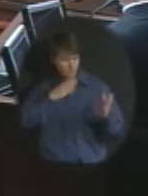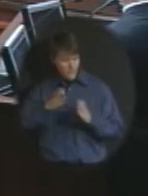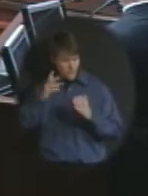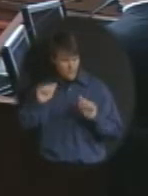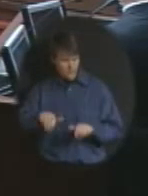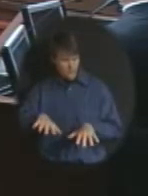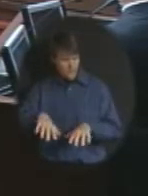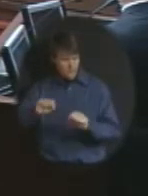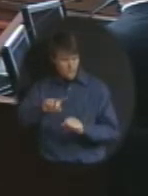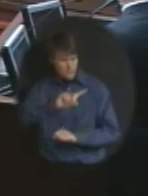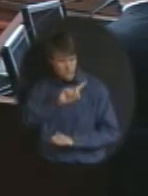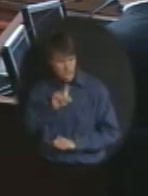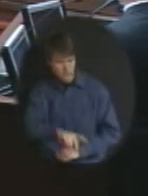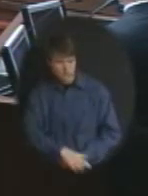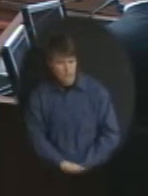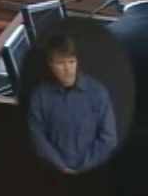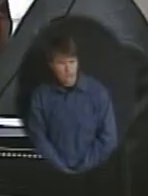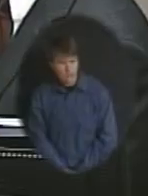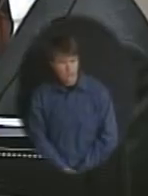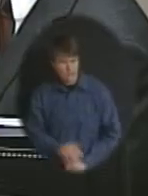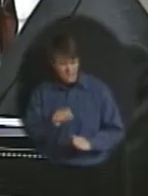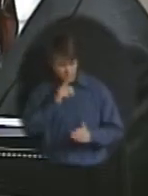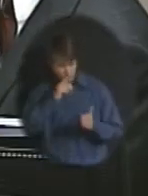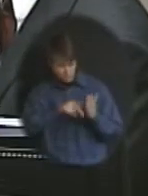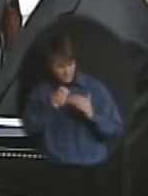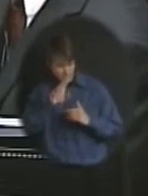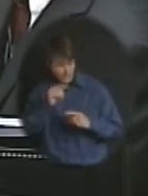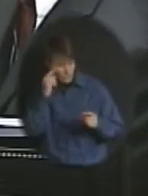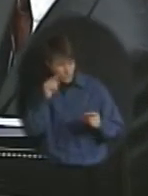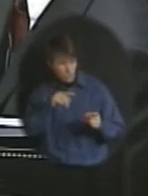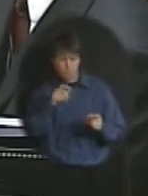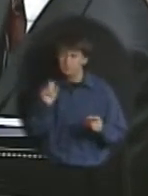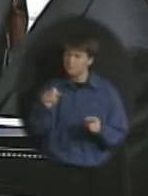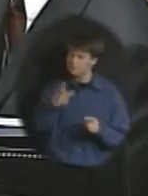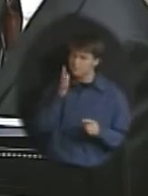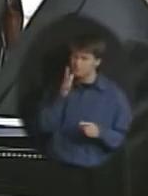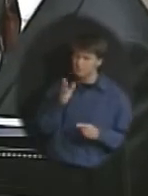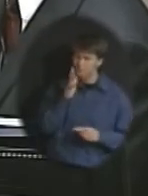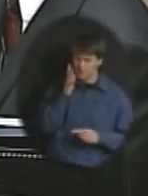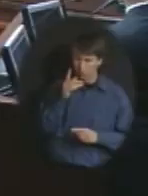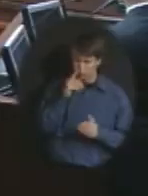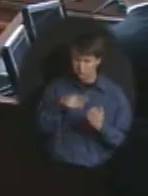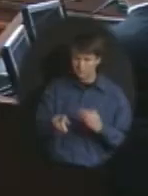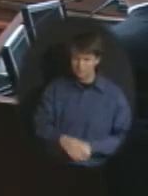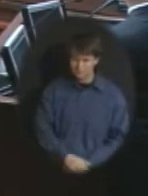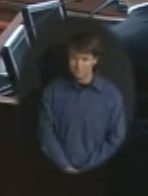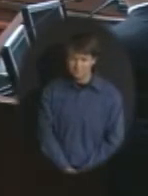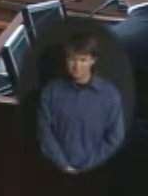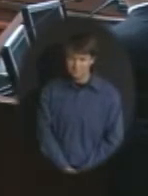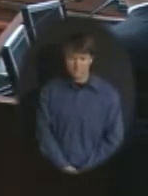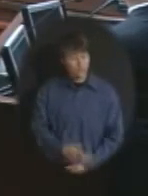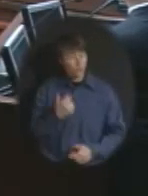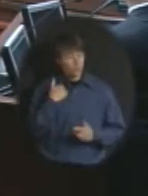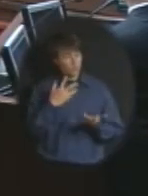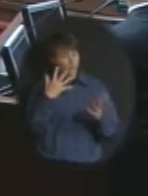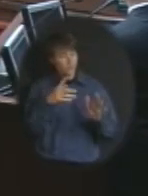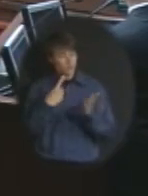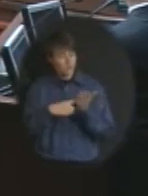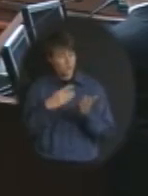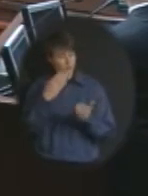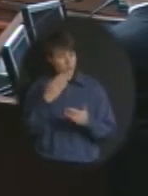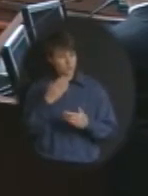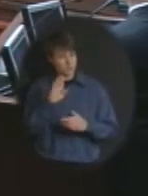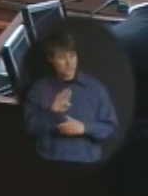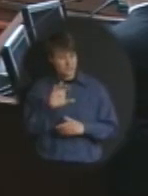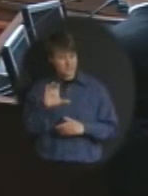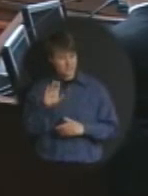with? Can you check that out for next month? Okay. Because we've talked to Blue Cross Blue Shield as well, and